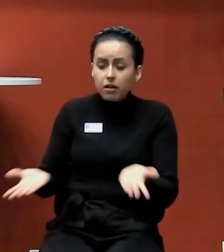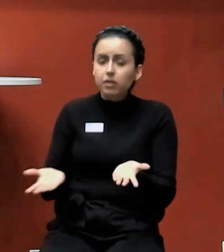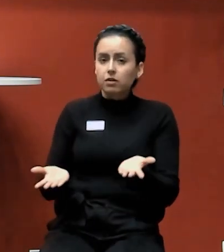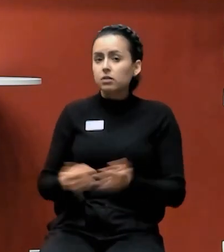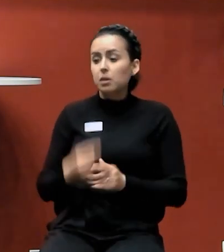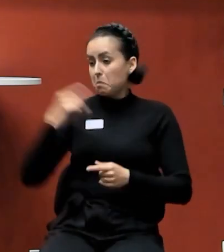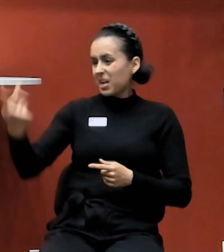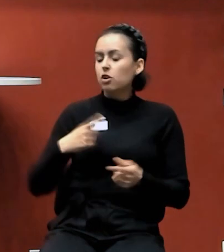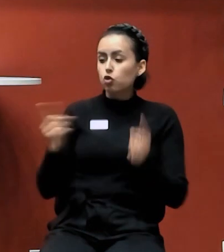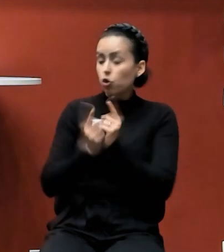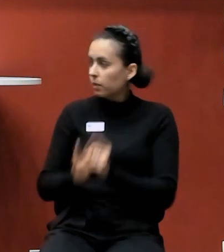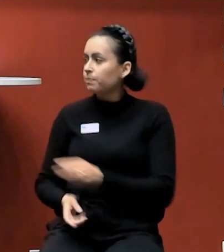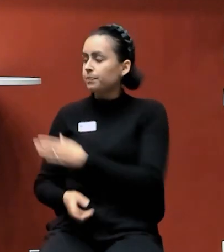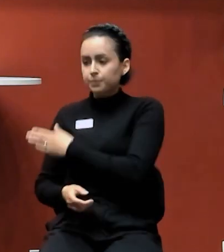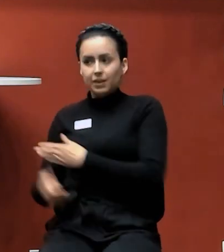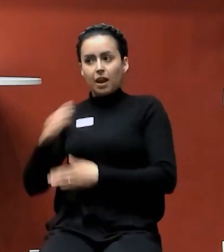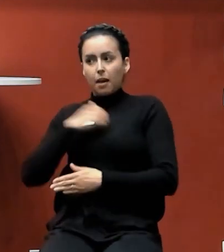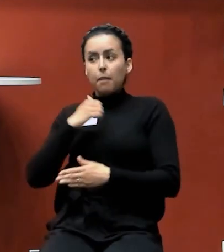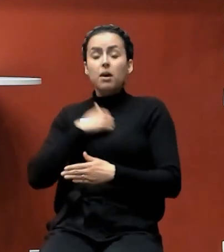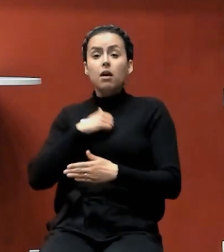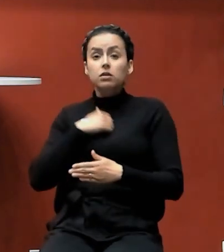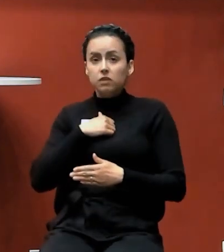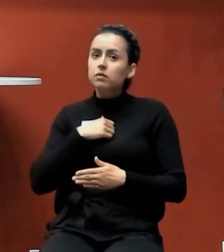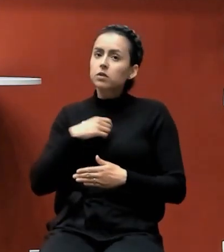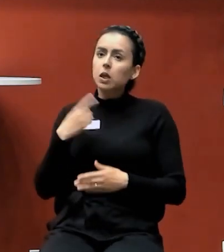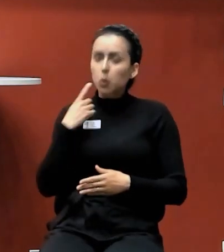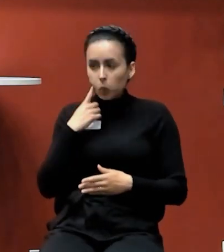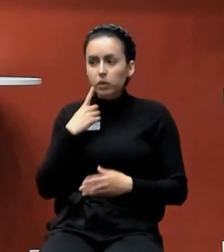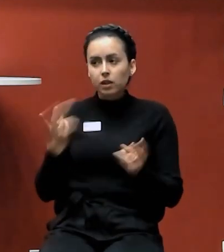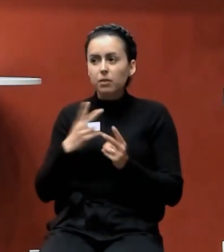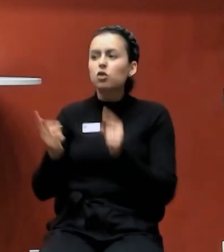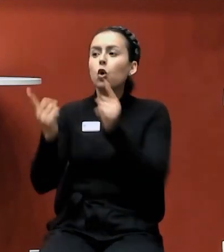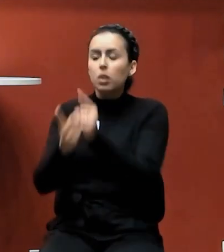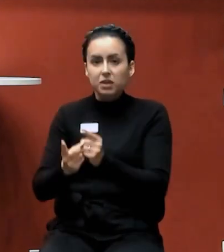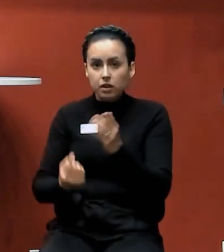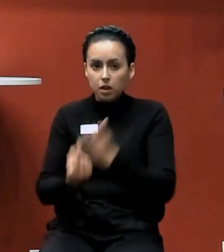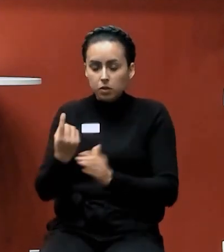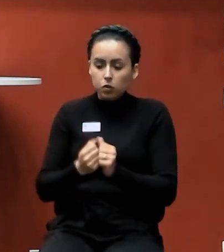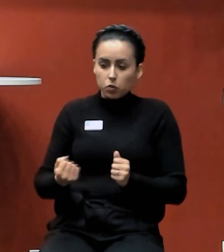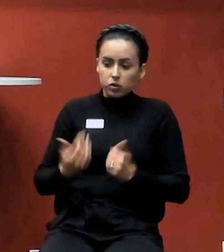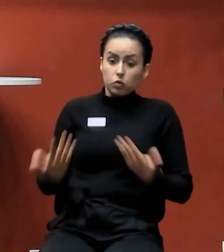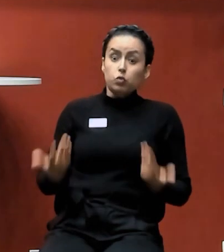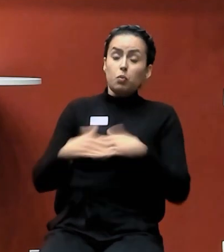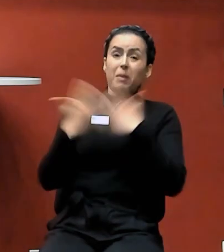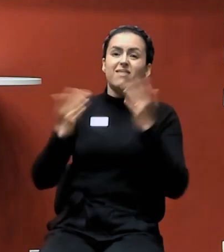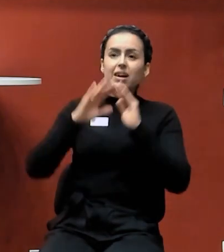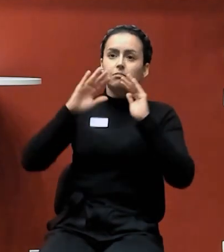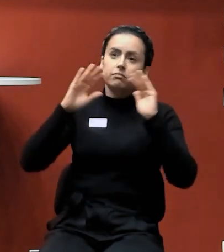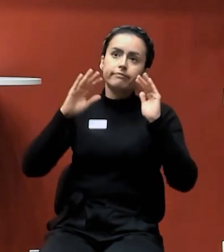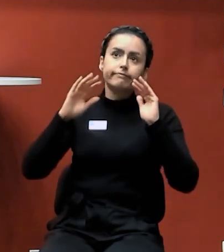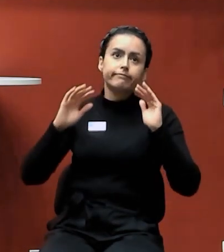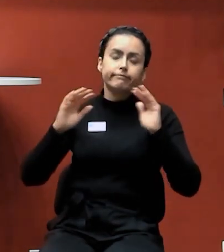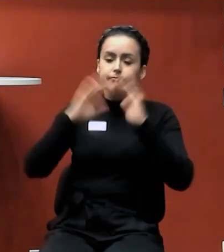I feel like it's amazing to hear that you've had such an encounter, but I would say in the world that we're living in, especially